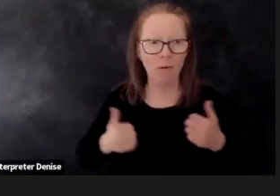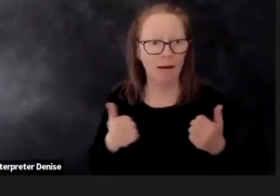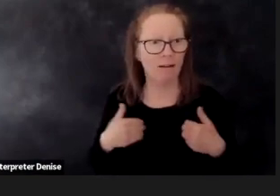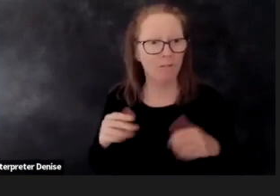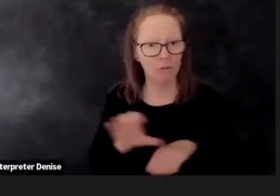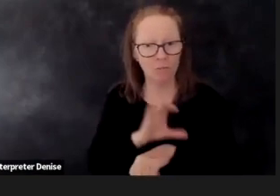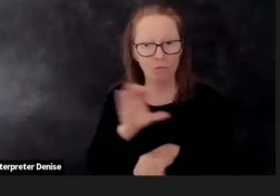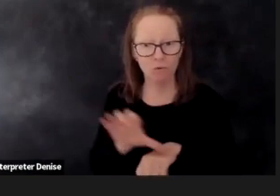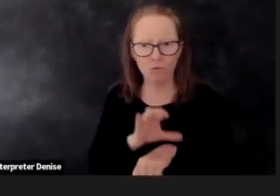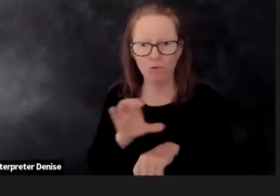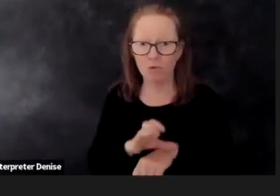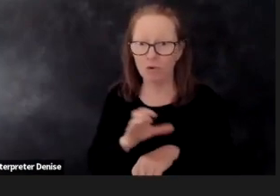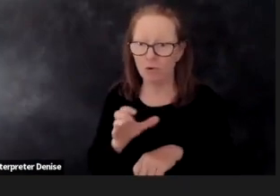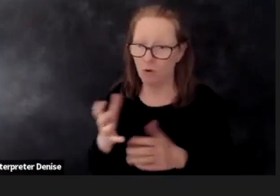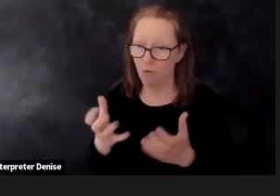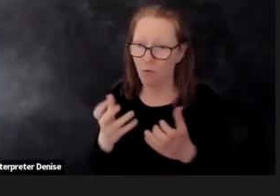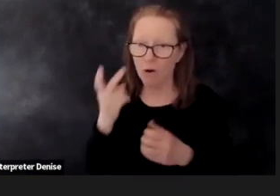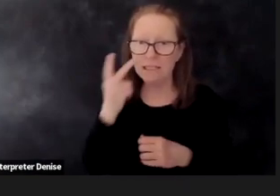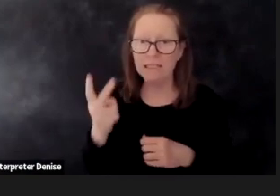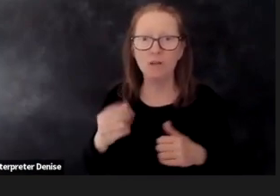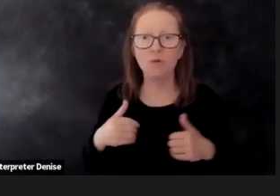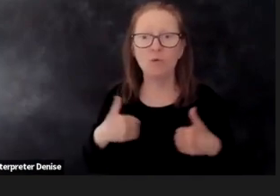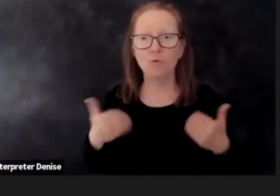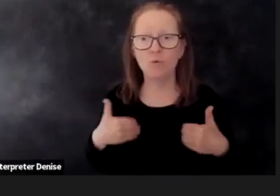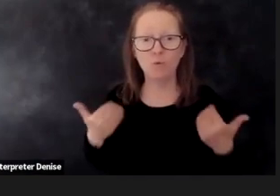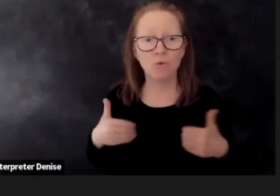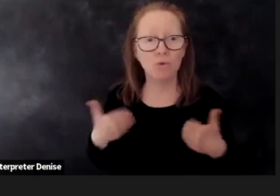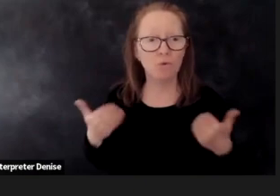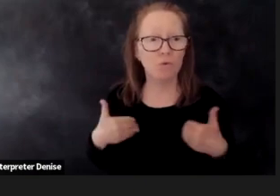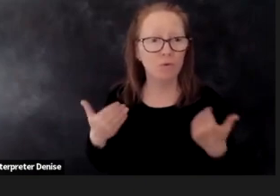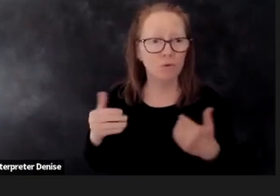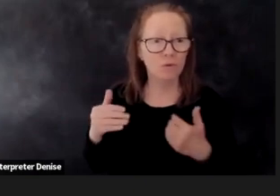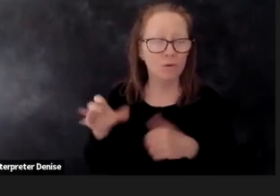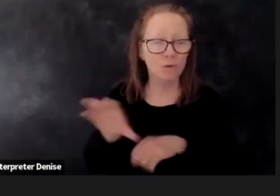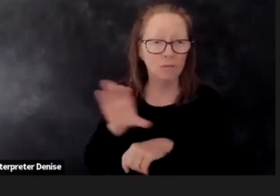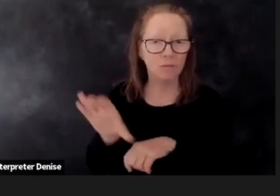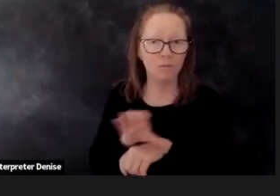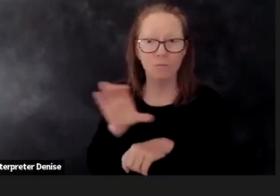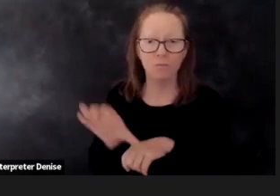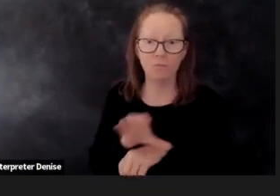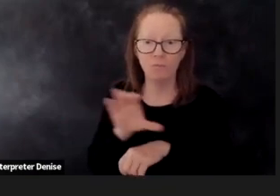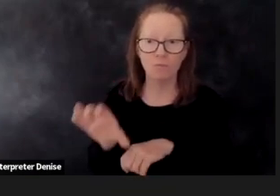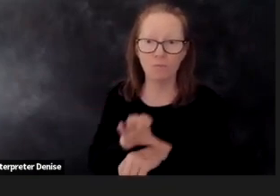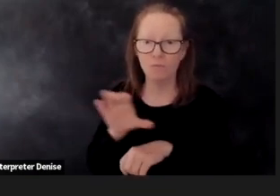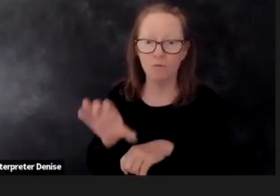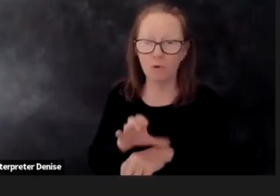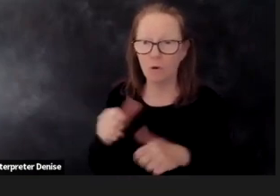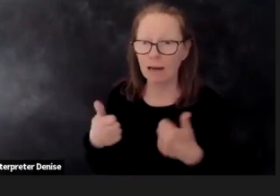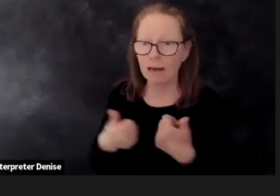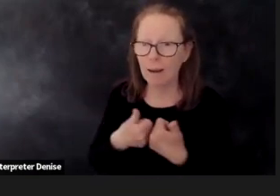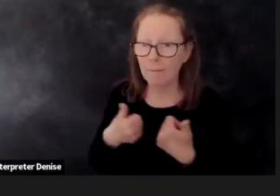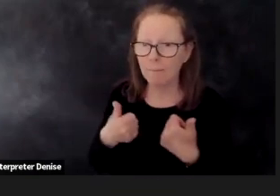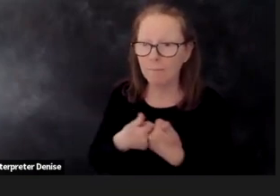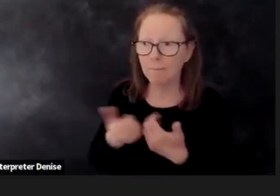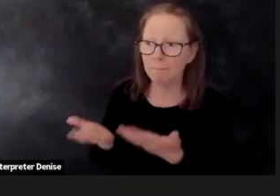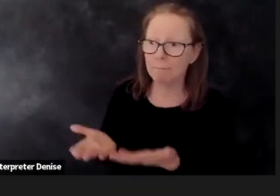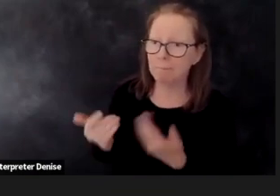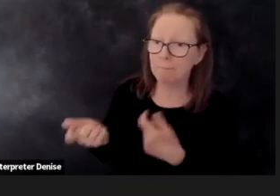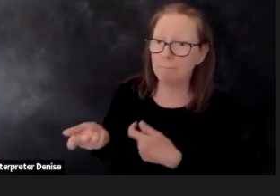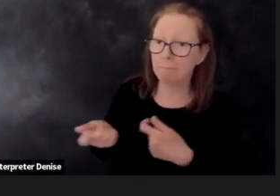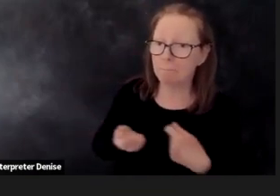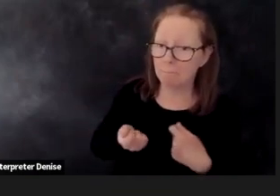room for young people. They like to do gaming. So, let's attract them with the gaming, but also make